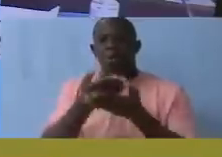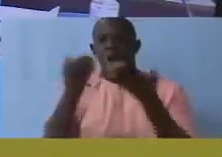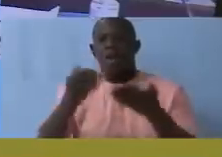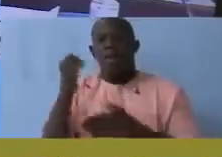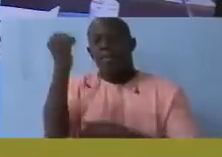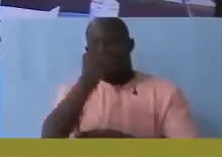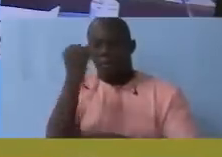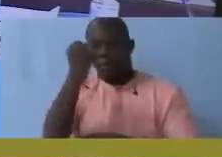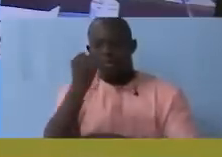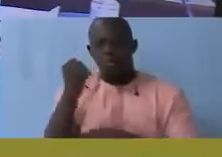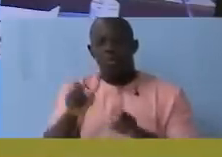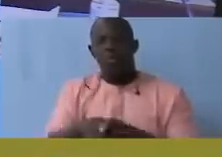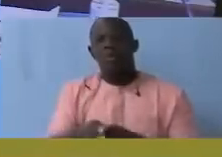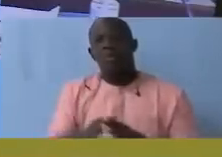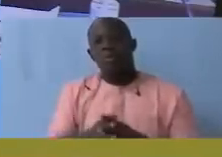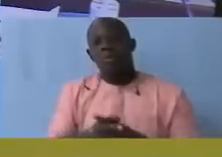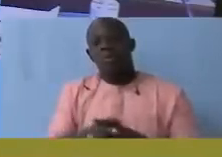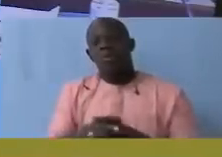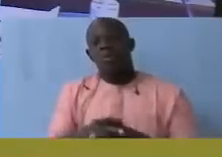because